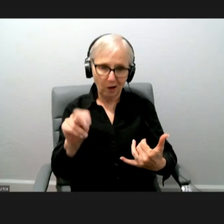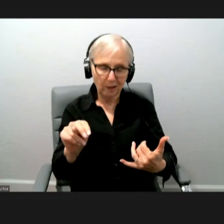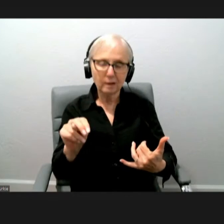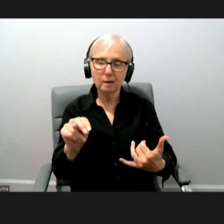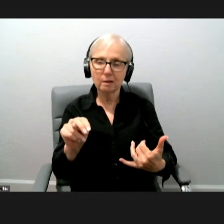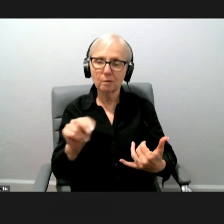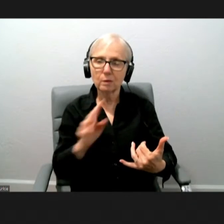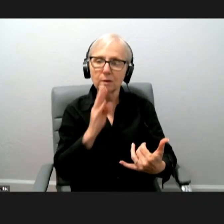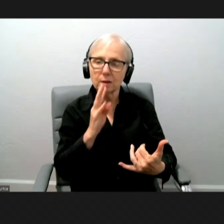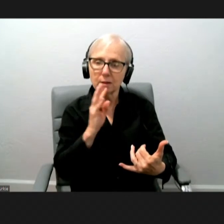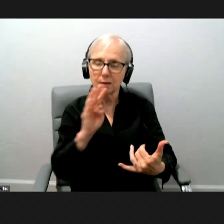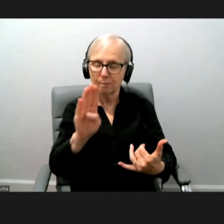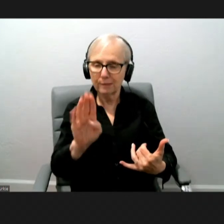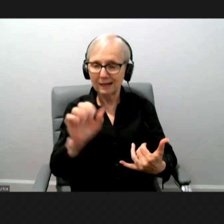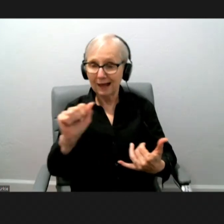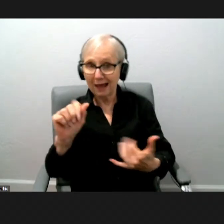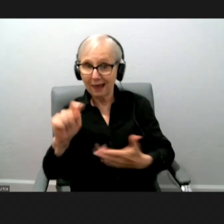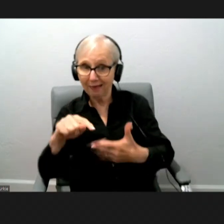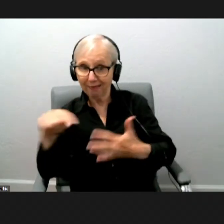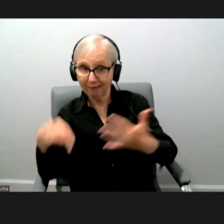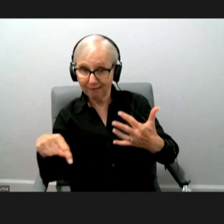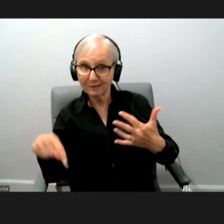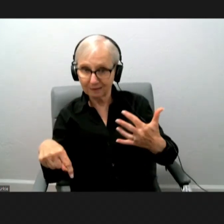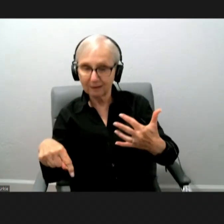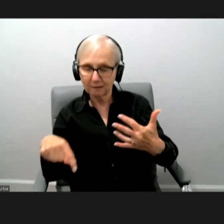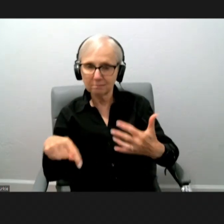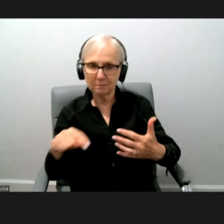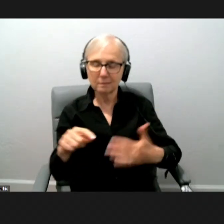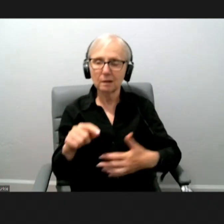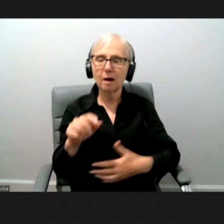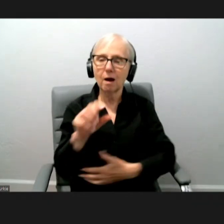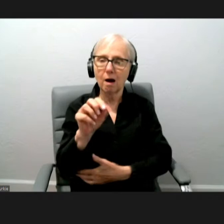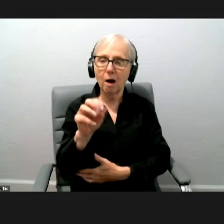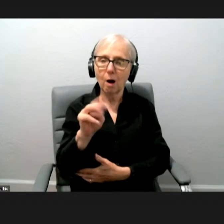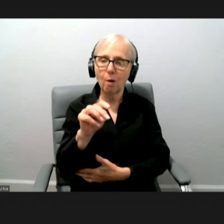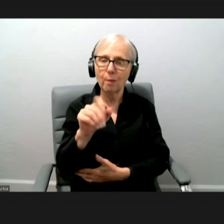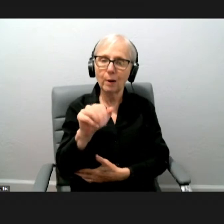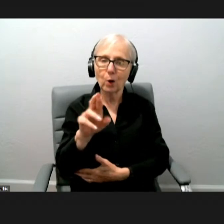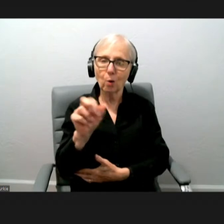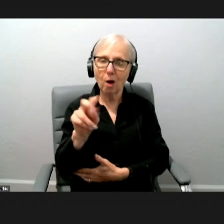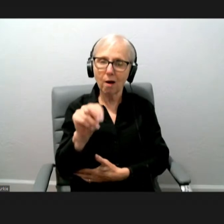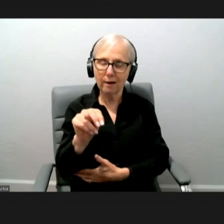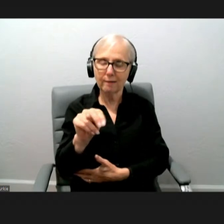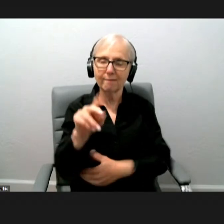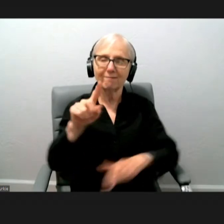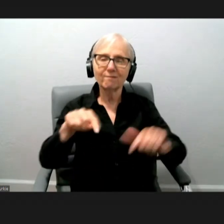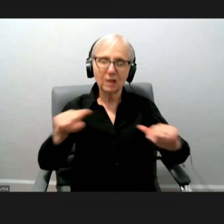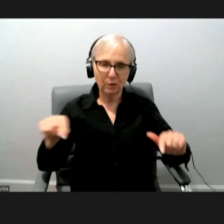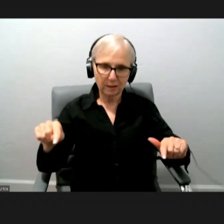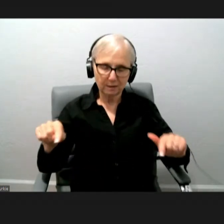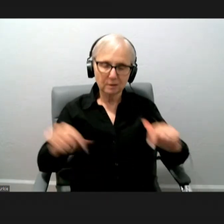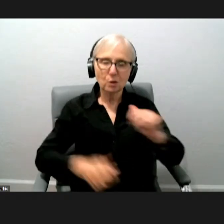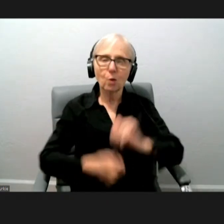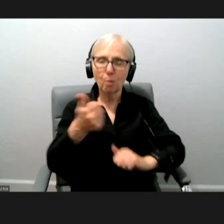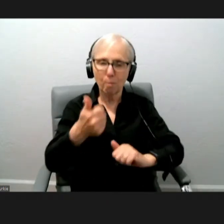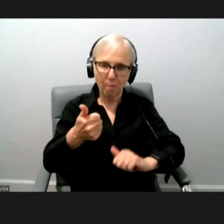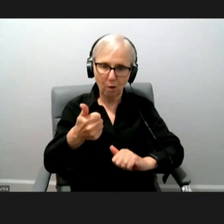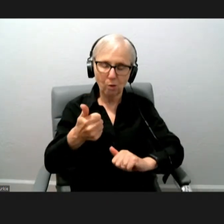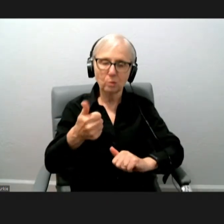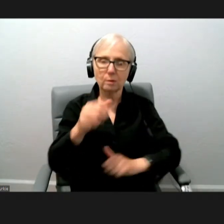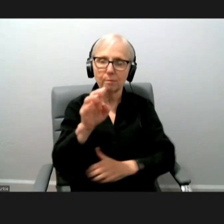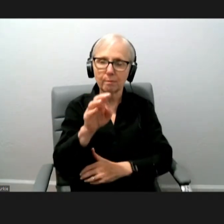about BA this and that, what we are talking about are Omicron subvariants. So the most predominant